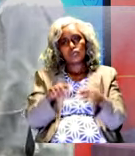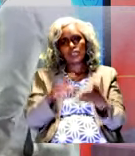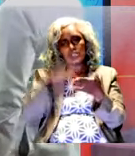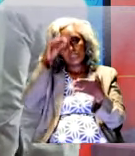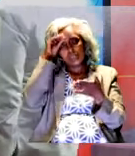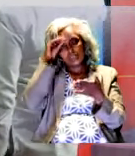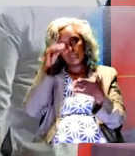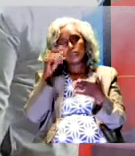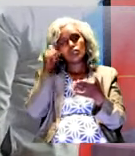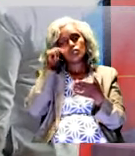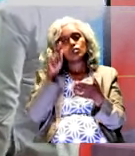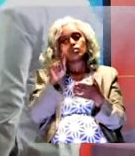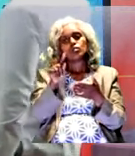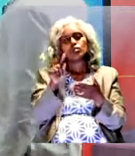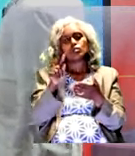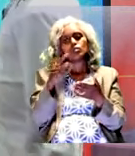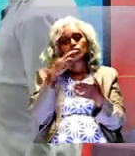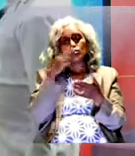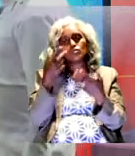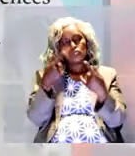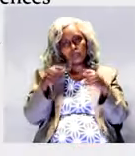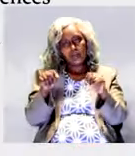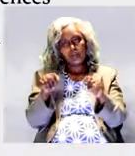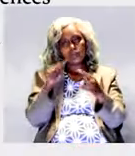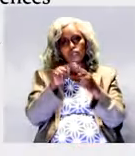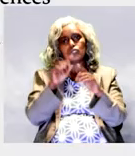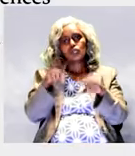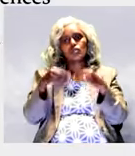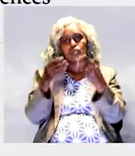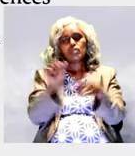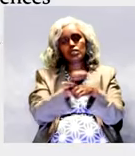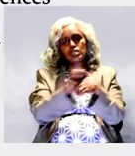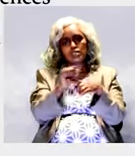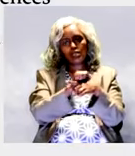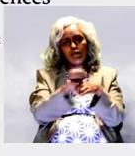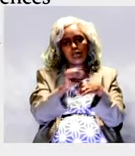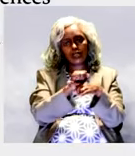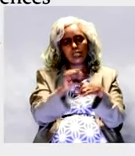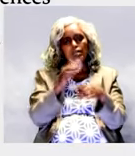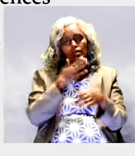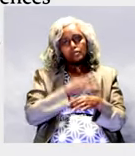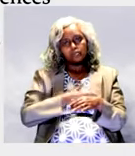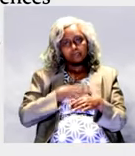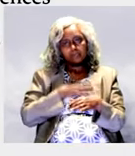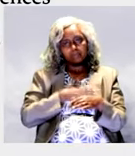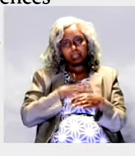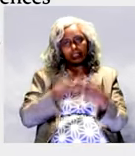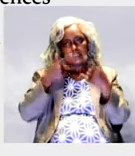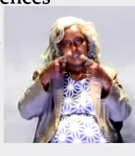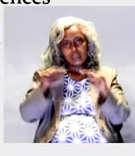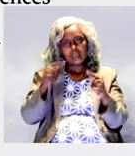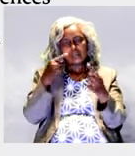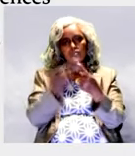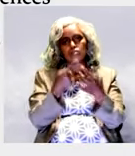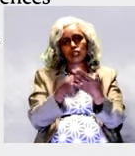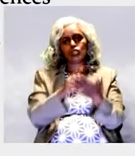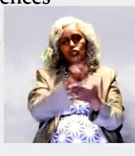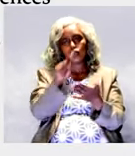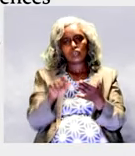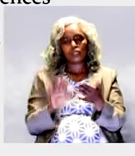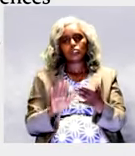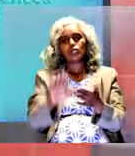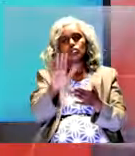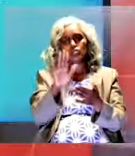lesson. So for you to try, I'll give you exercise. Please try these questions